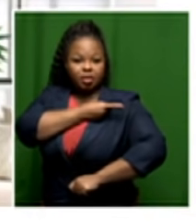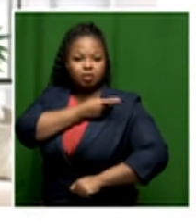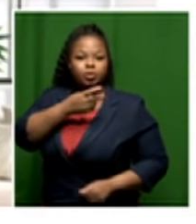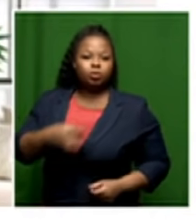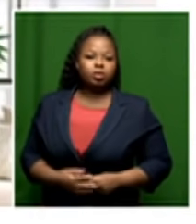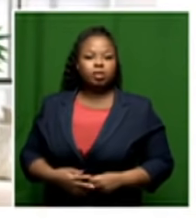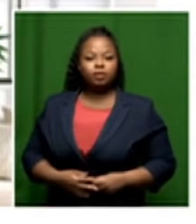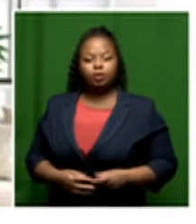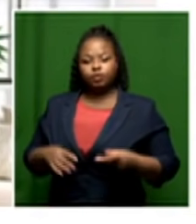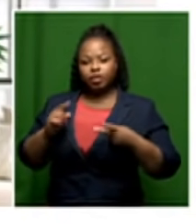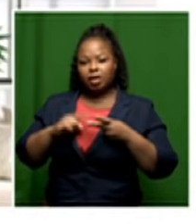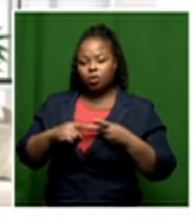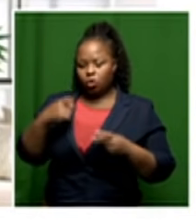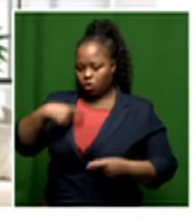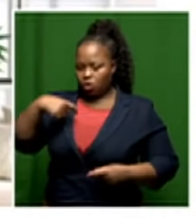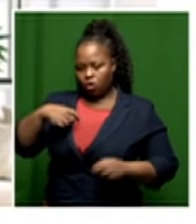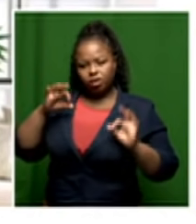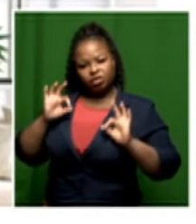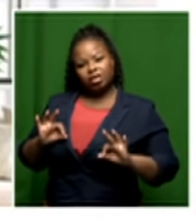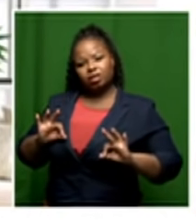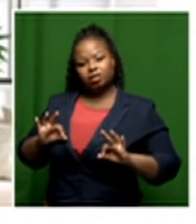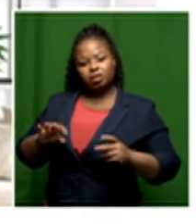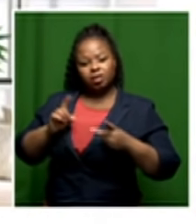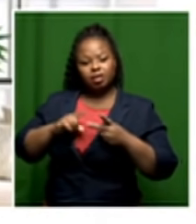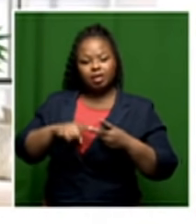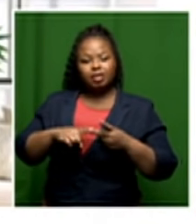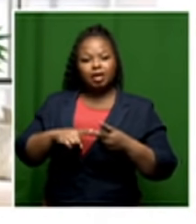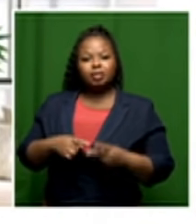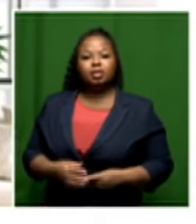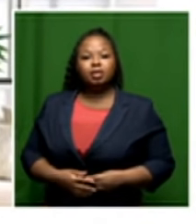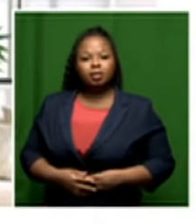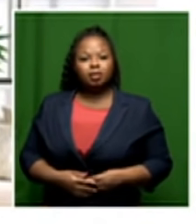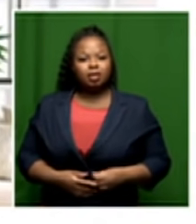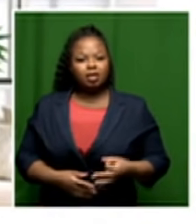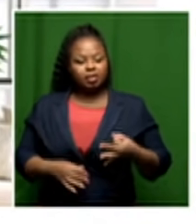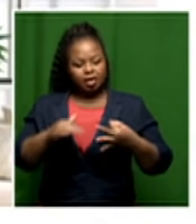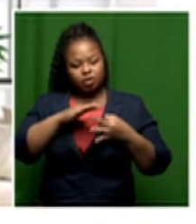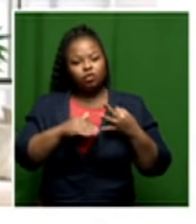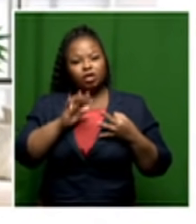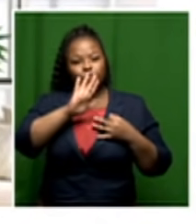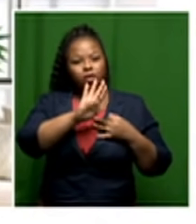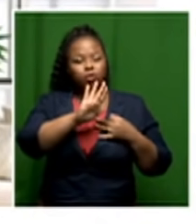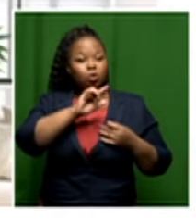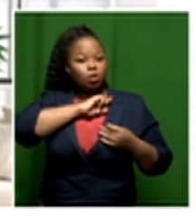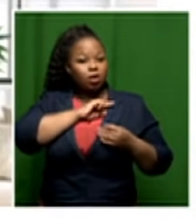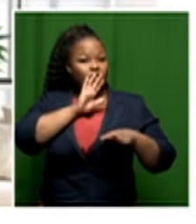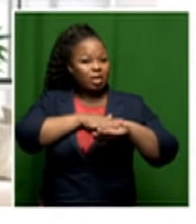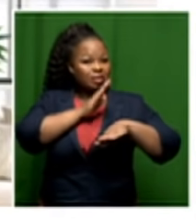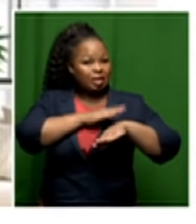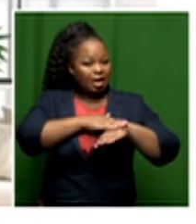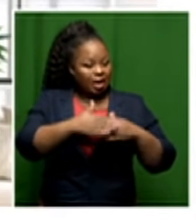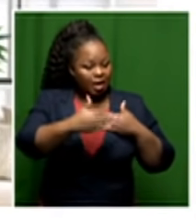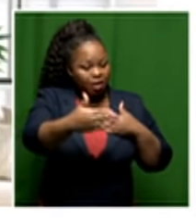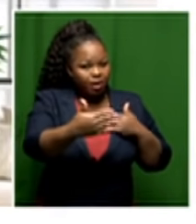at a personal level, they get the benefit we've just spoken about, but also at a community level that, over time, then